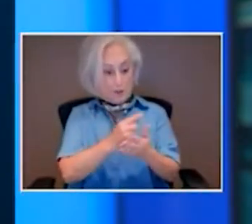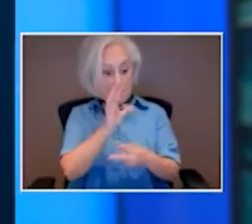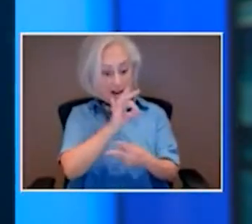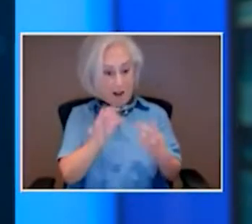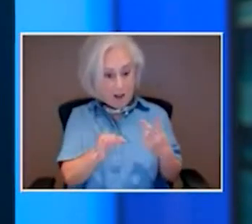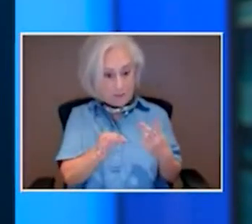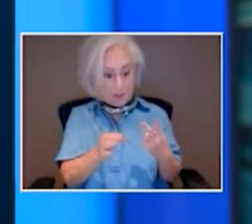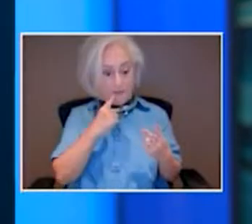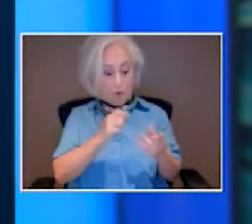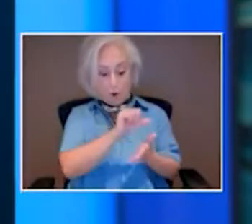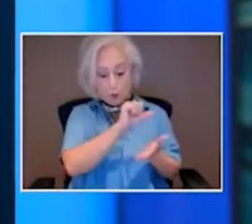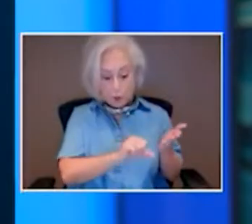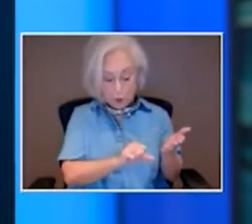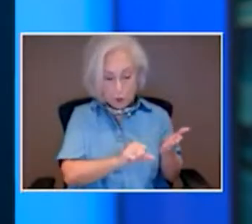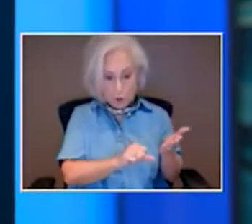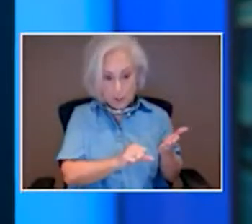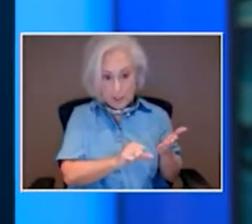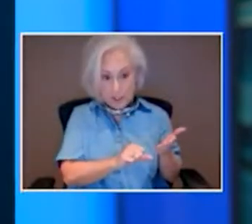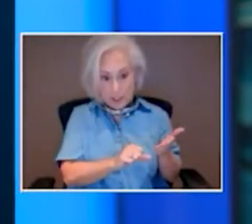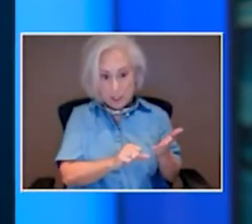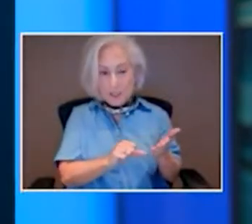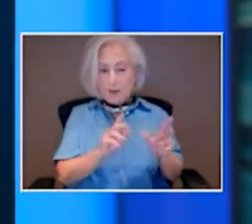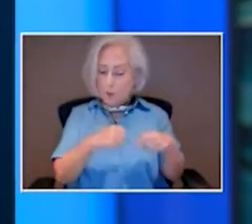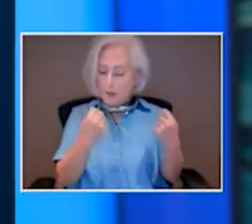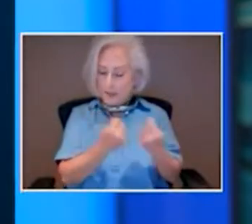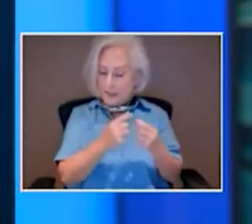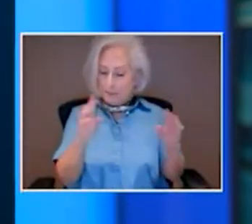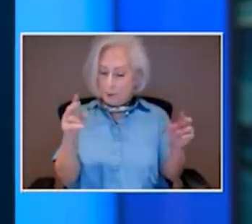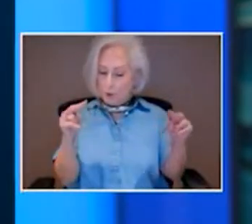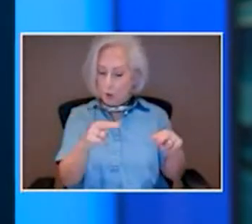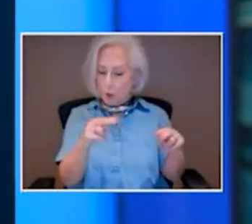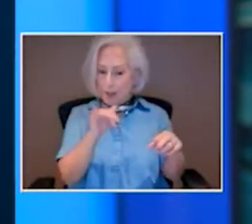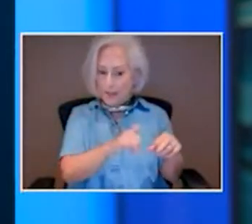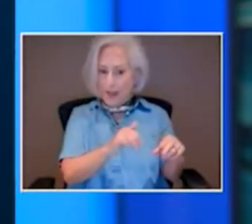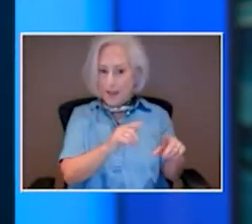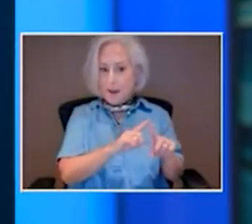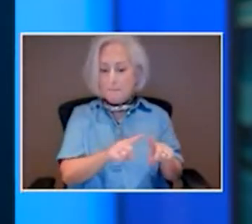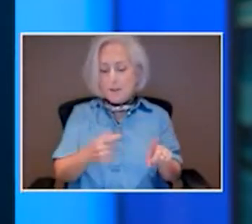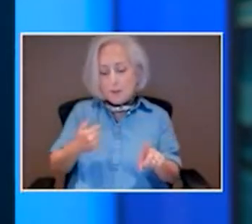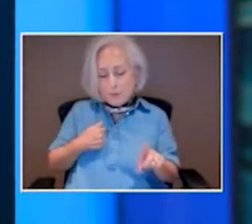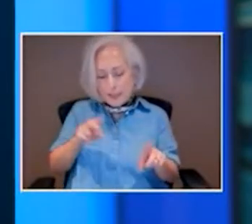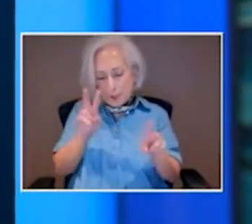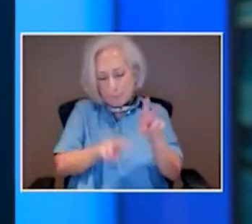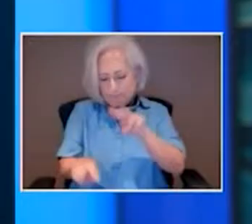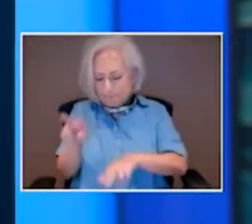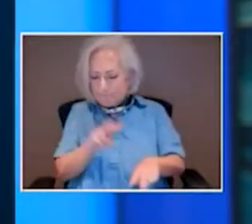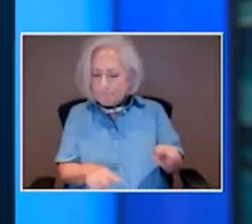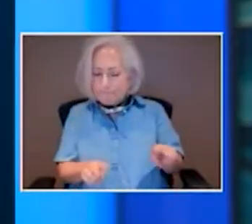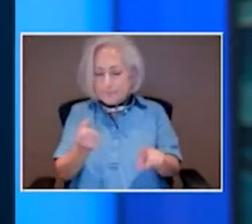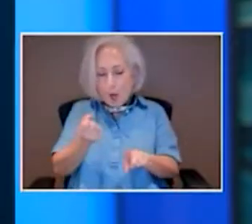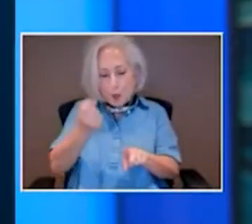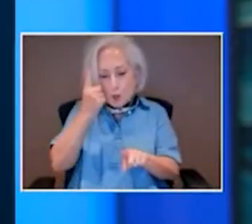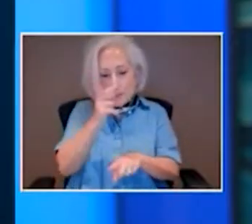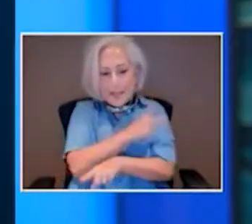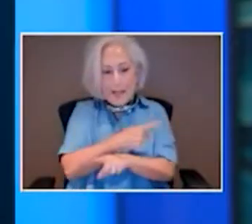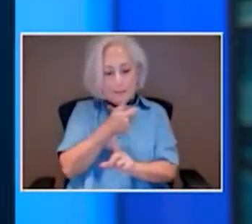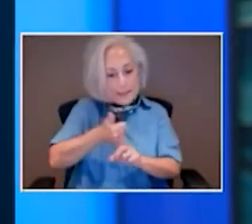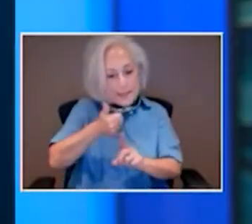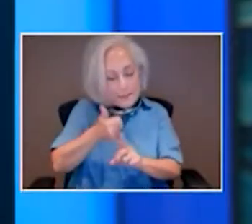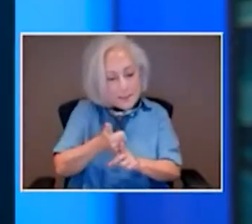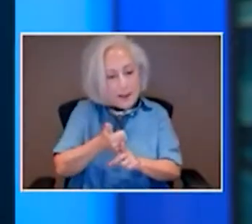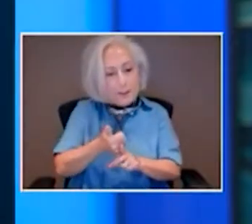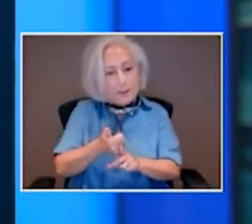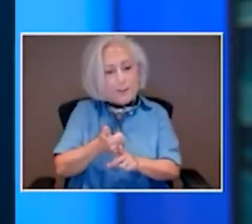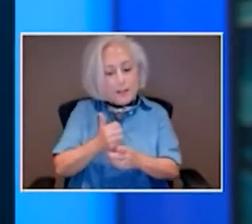as a multidisciplinary team. Mm-hmm. It's for me to really understand the patient. And I want to help them along this journey and